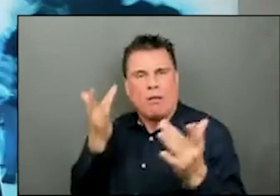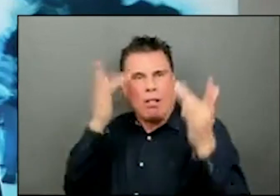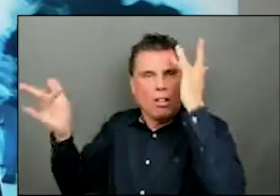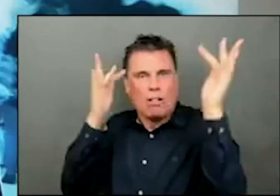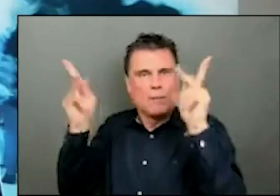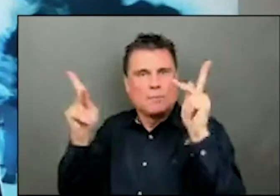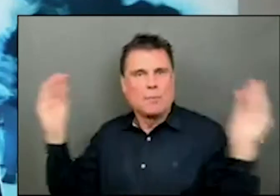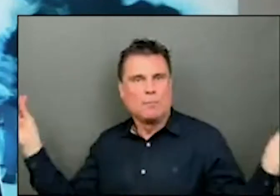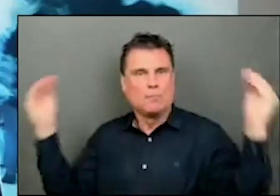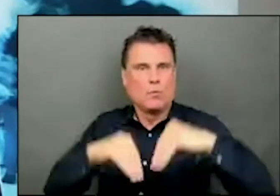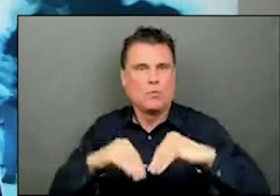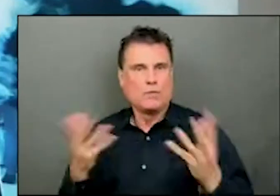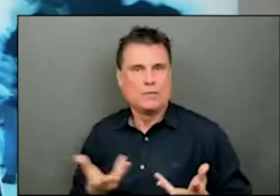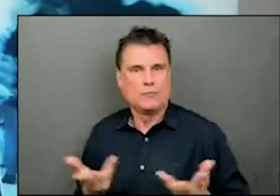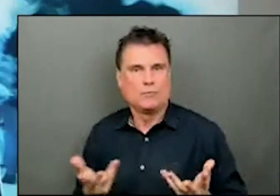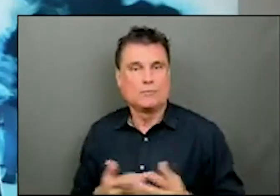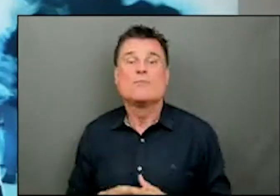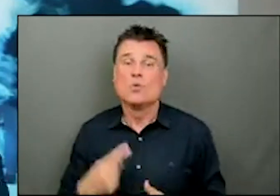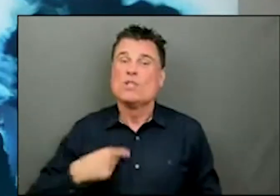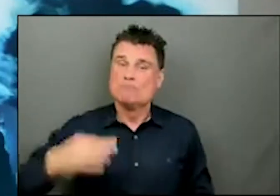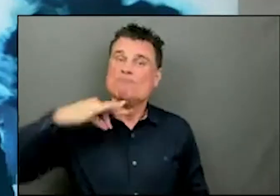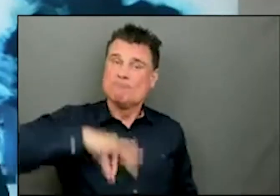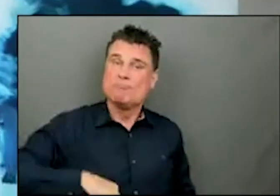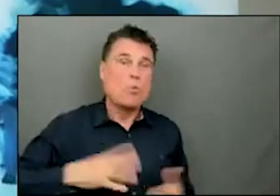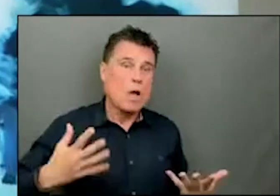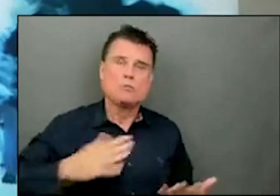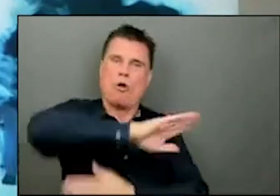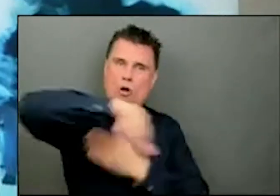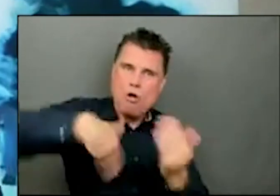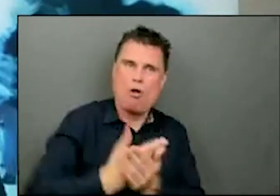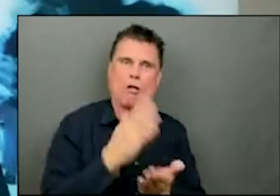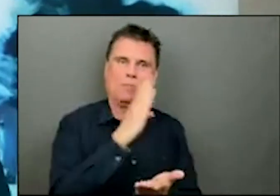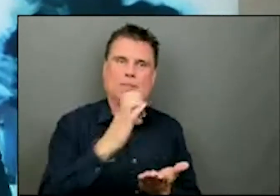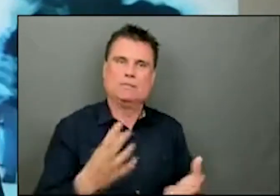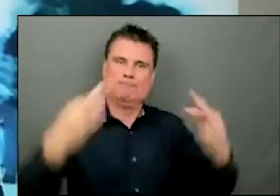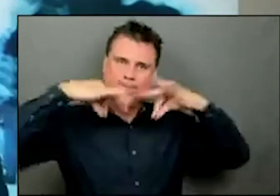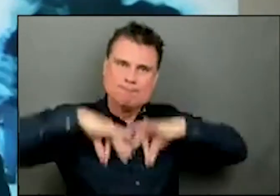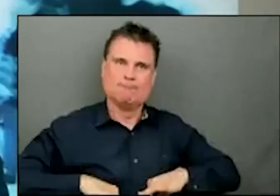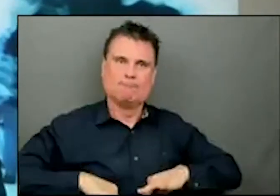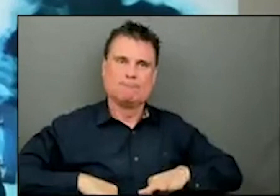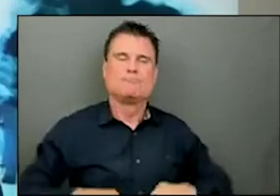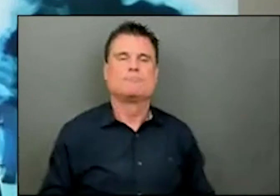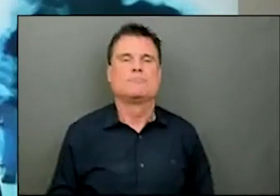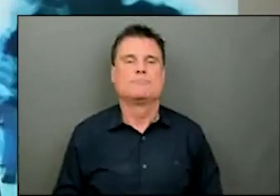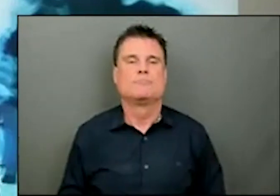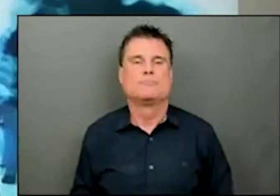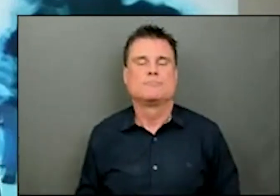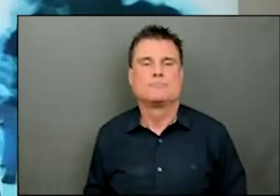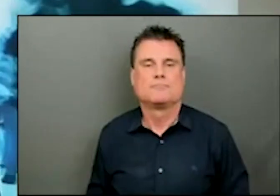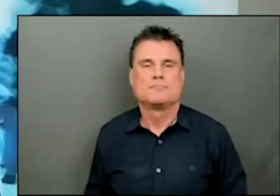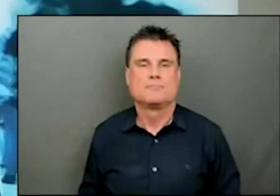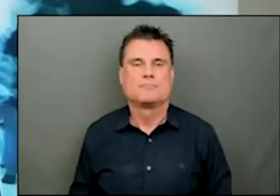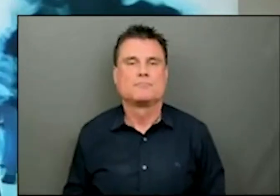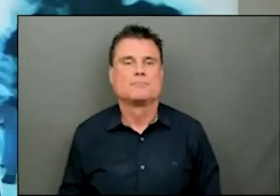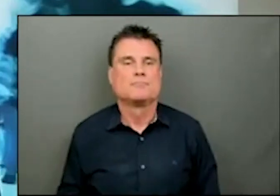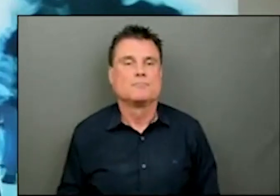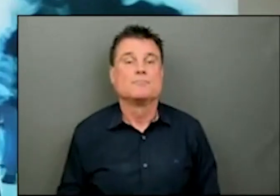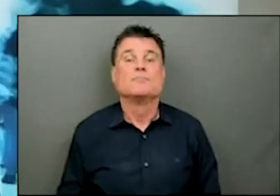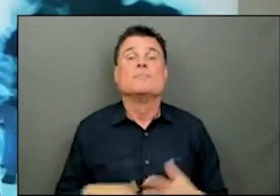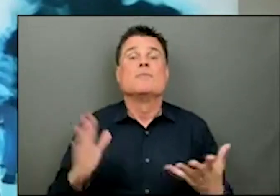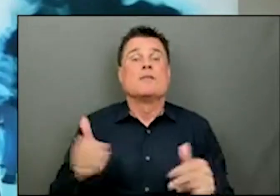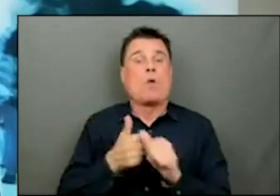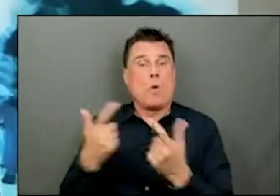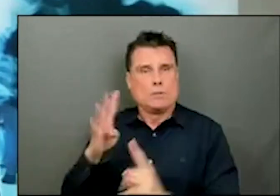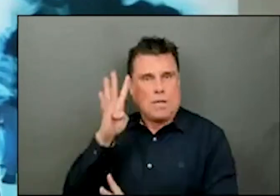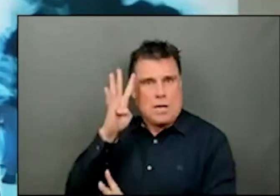be for the benefit of all of our British Columbians that we live with. Following the principles of innovation, inclusion, and sustainability,